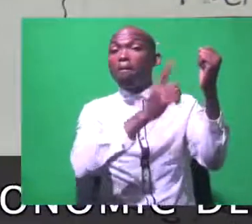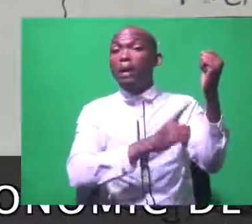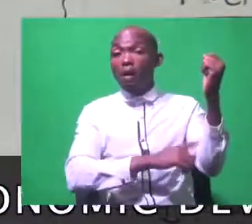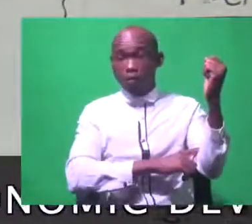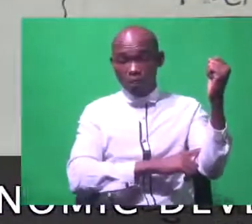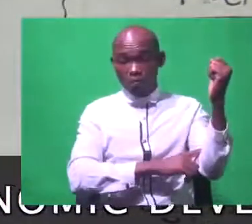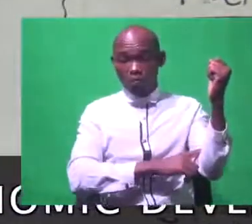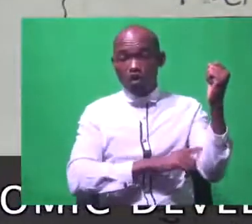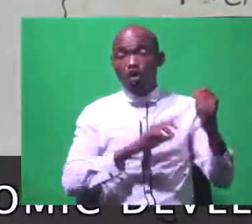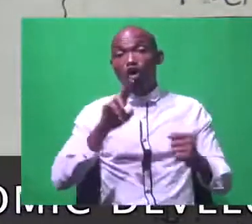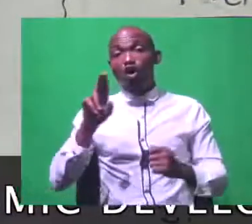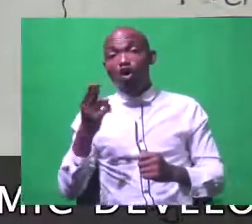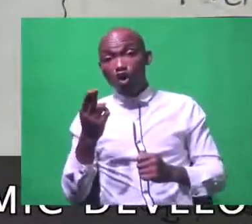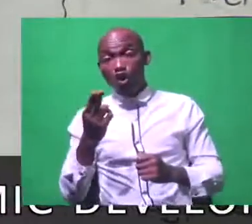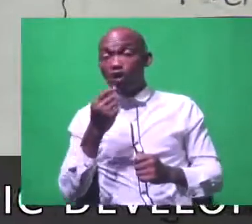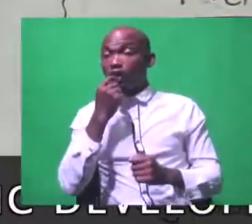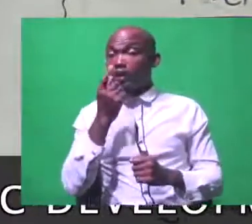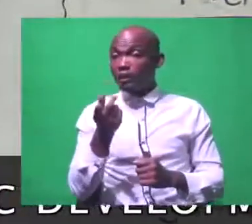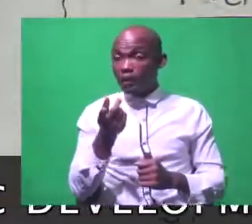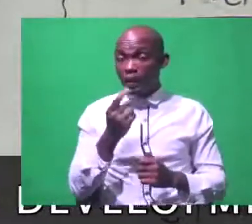Or we can say